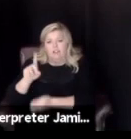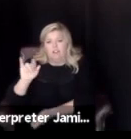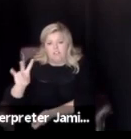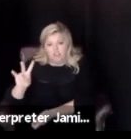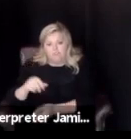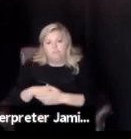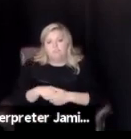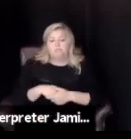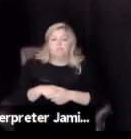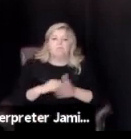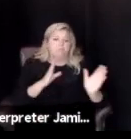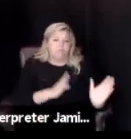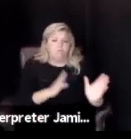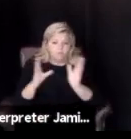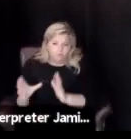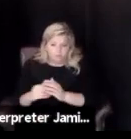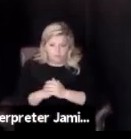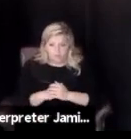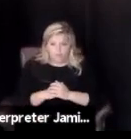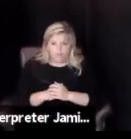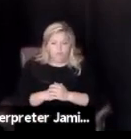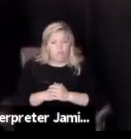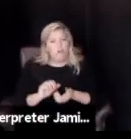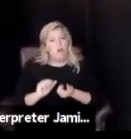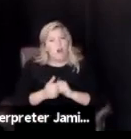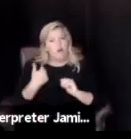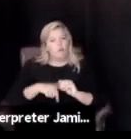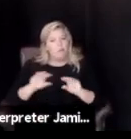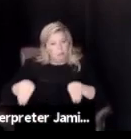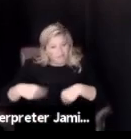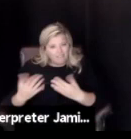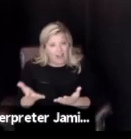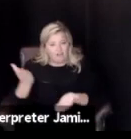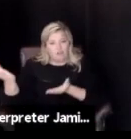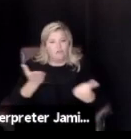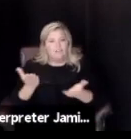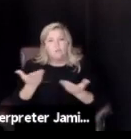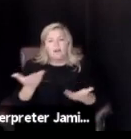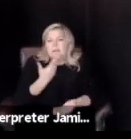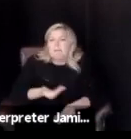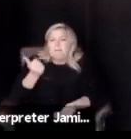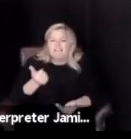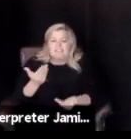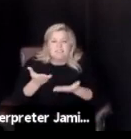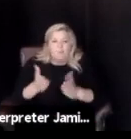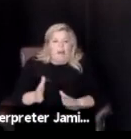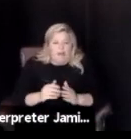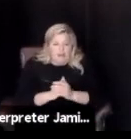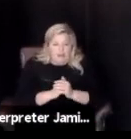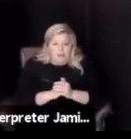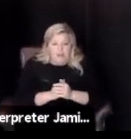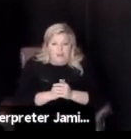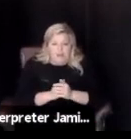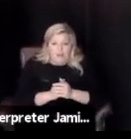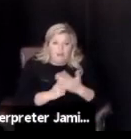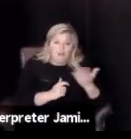And who is the best, what is the best way to provide the service, right? Should it be an extension